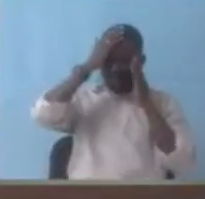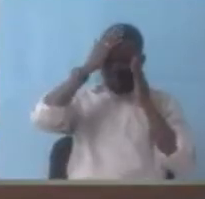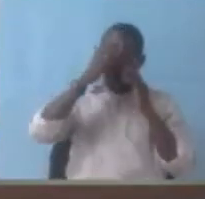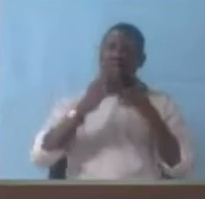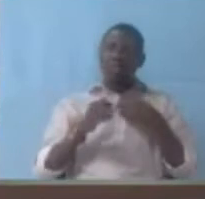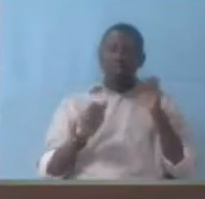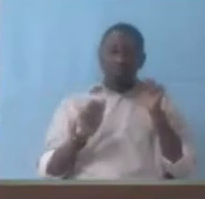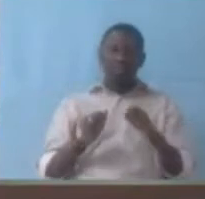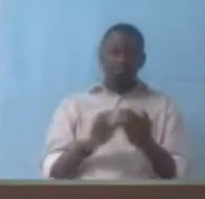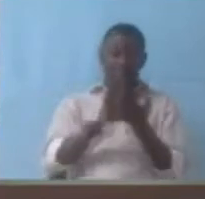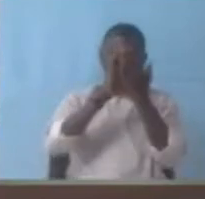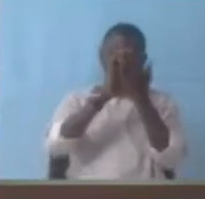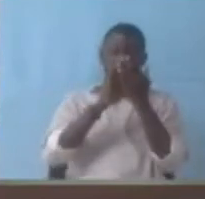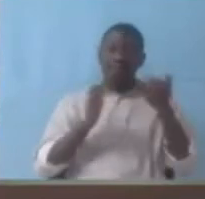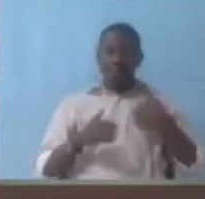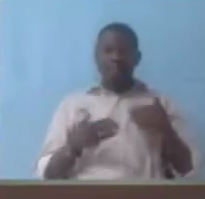And